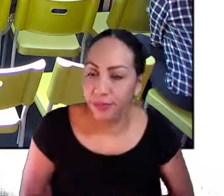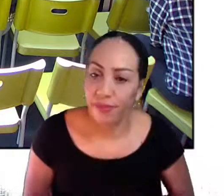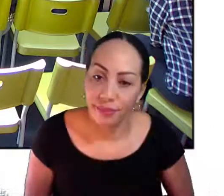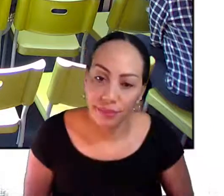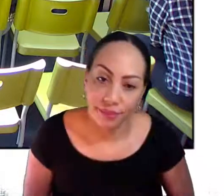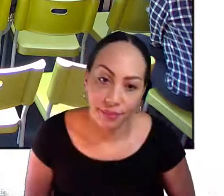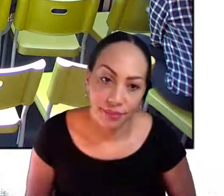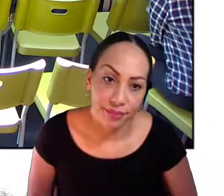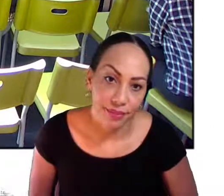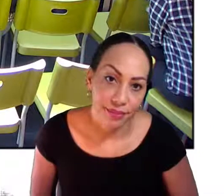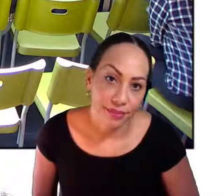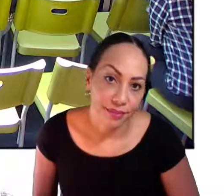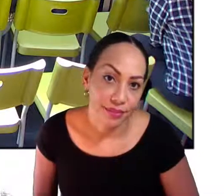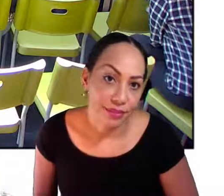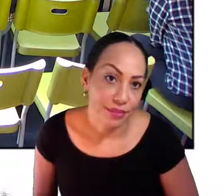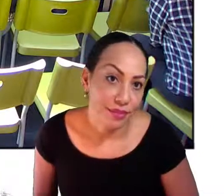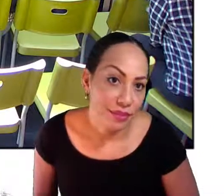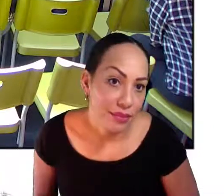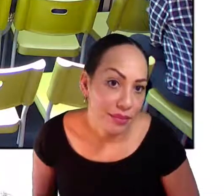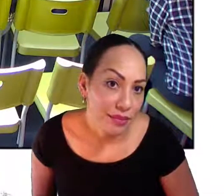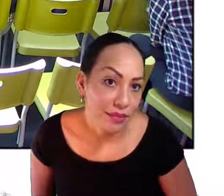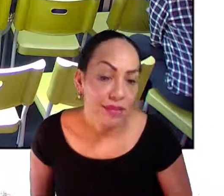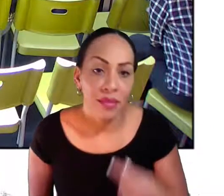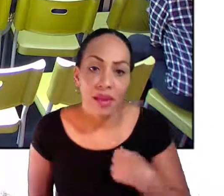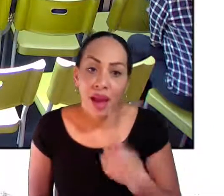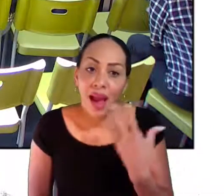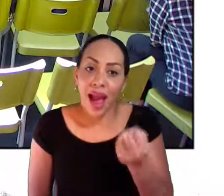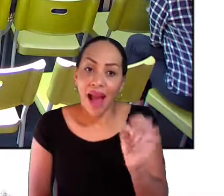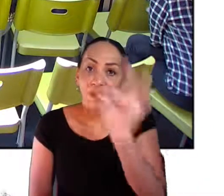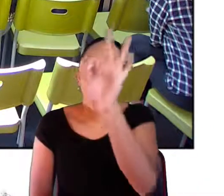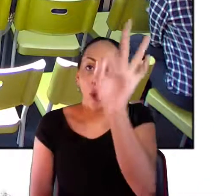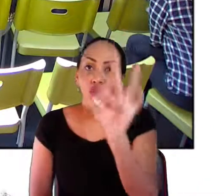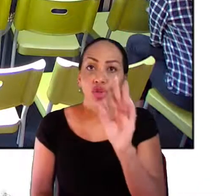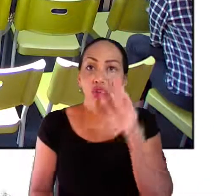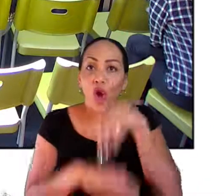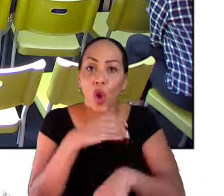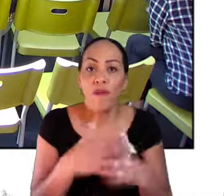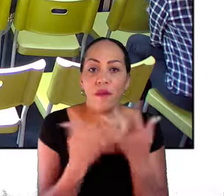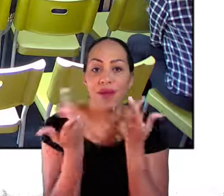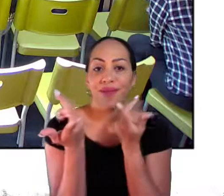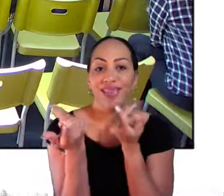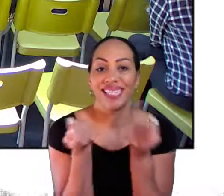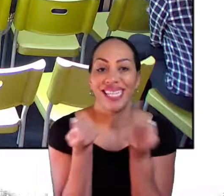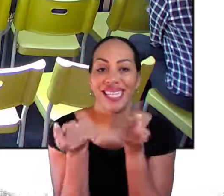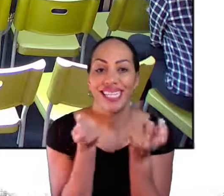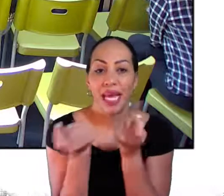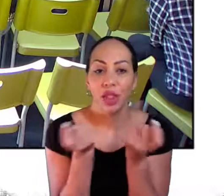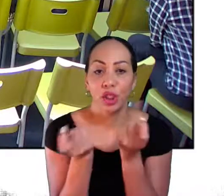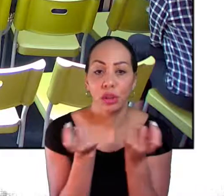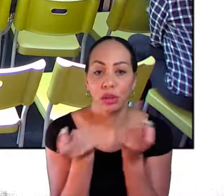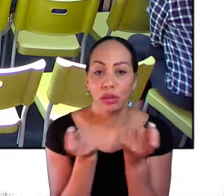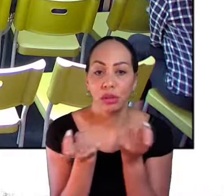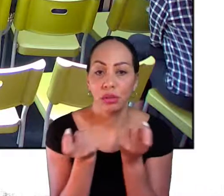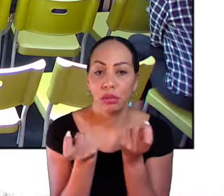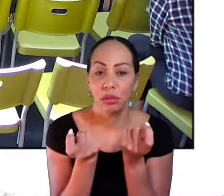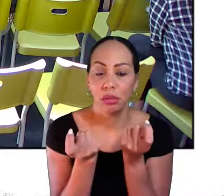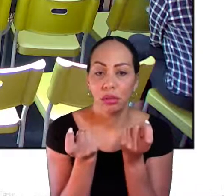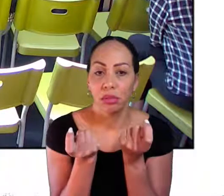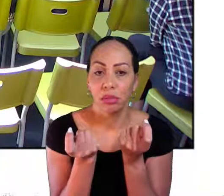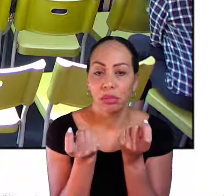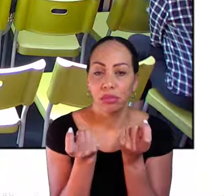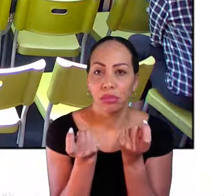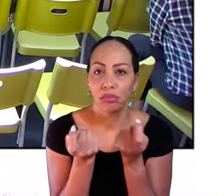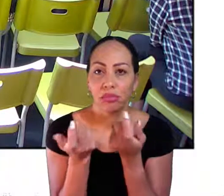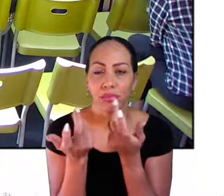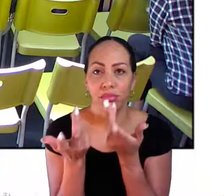I had a question about facilitation and how to facilitate without over-influencing.